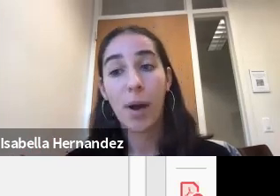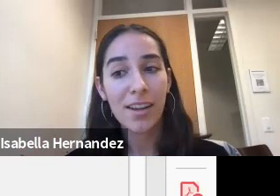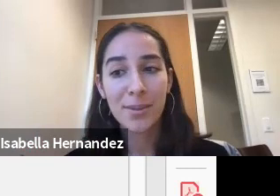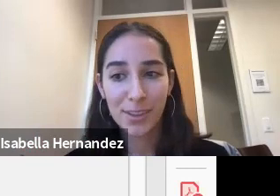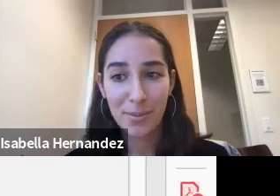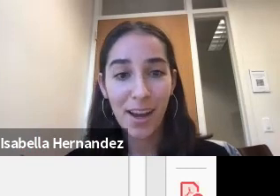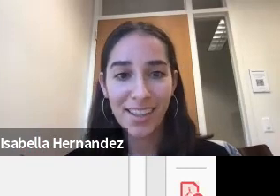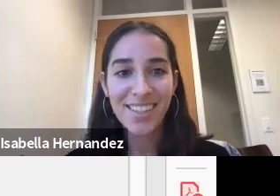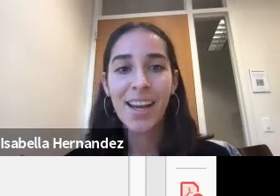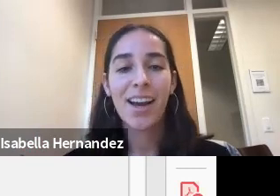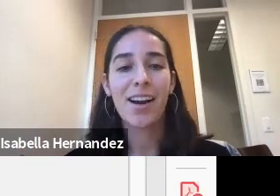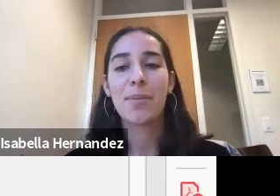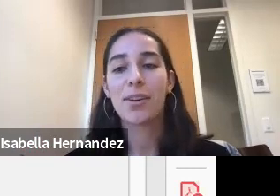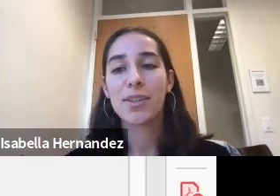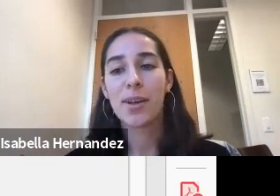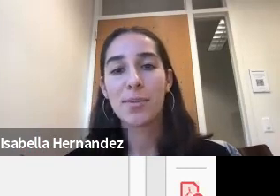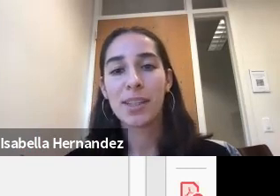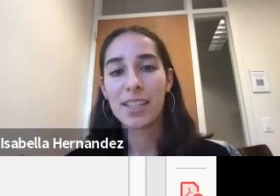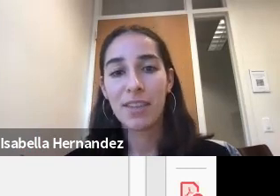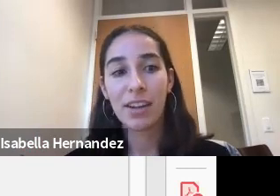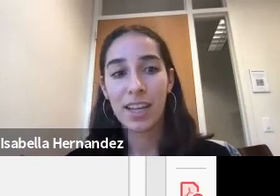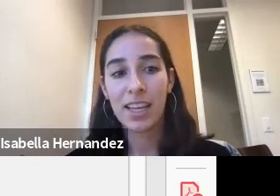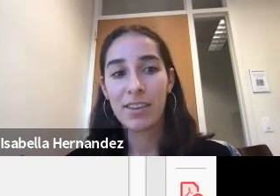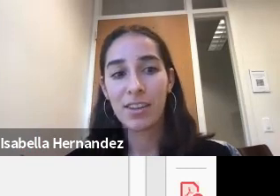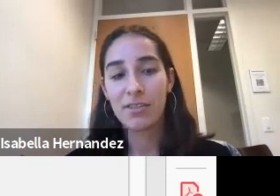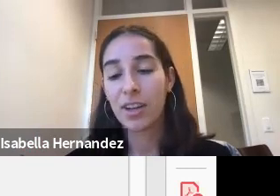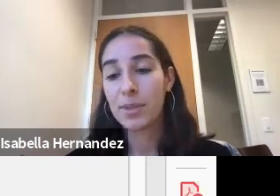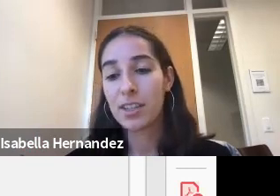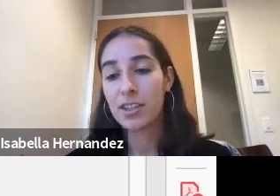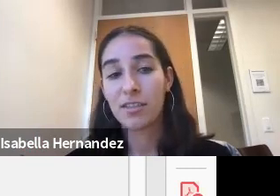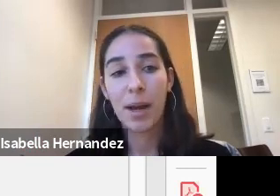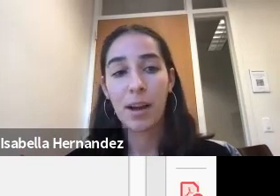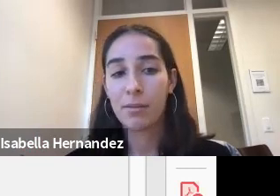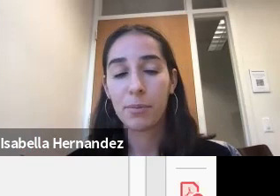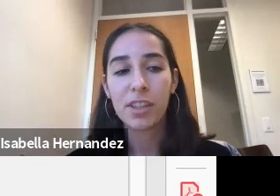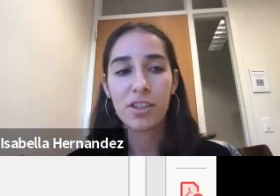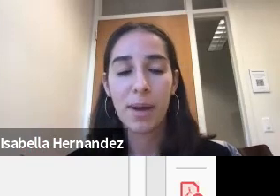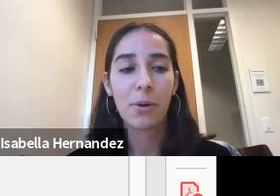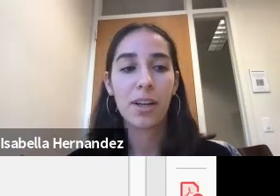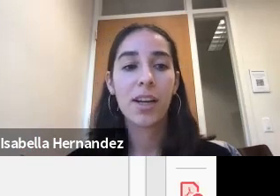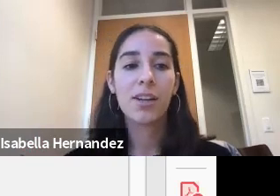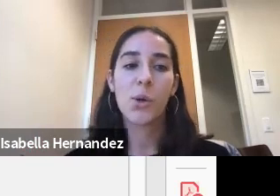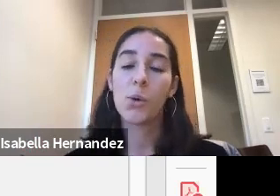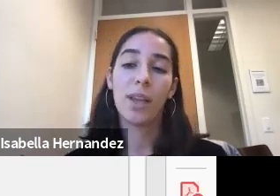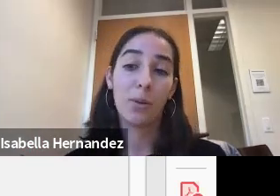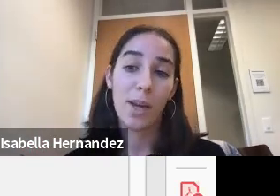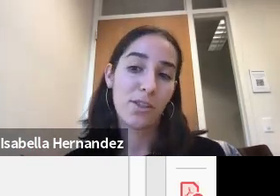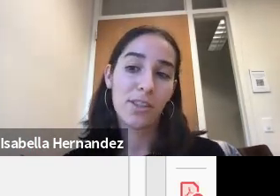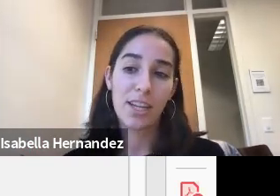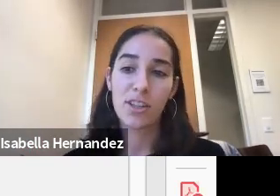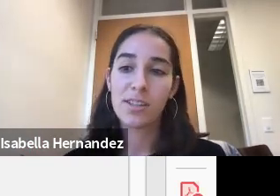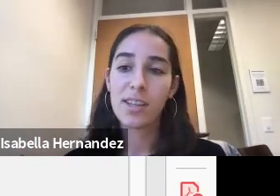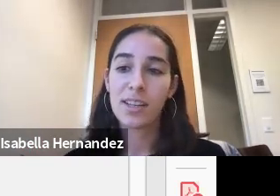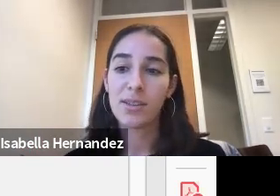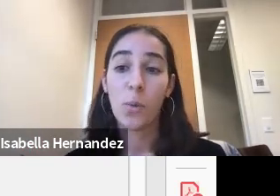world's possible demise, our responsibilities vary given our differing positions of privilege and power. So like